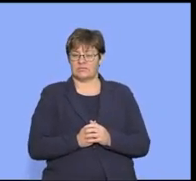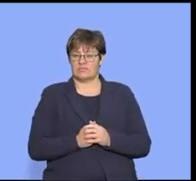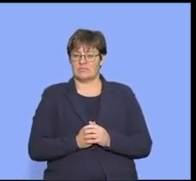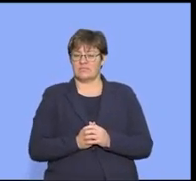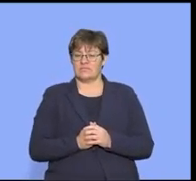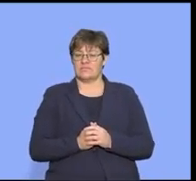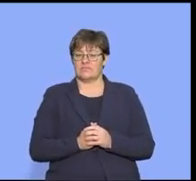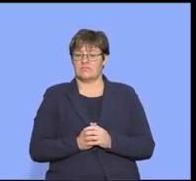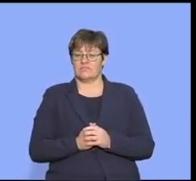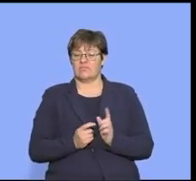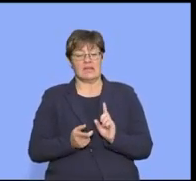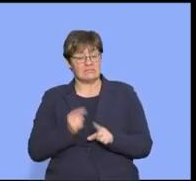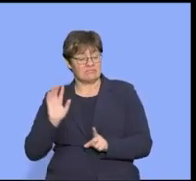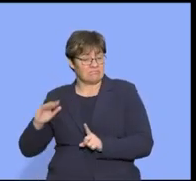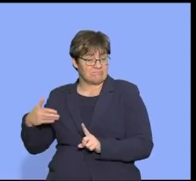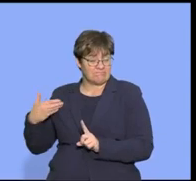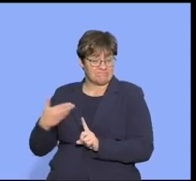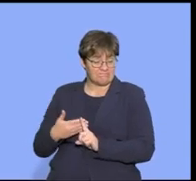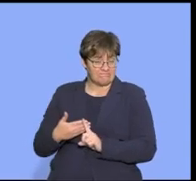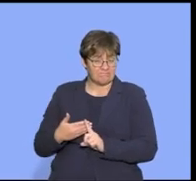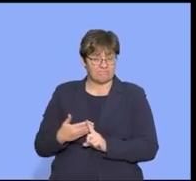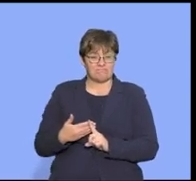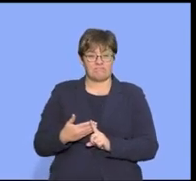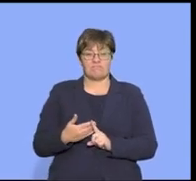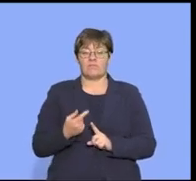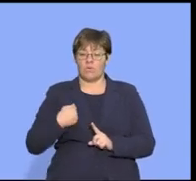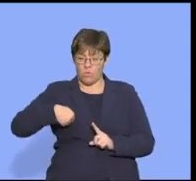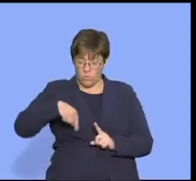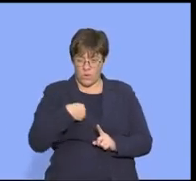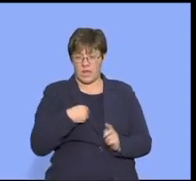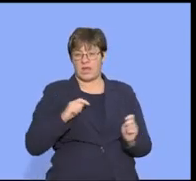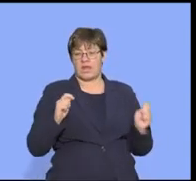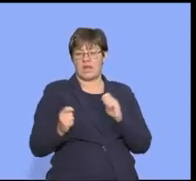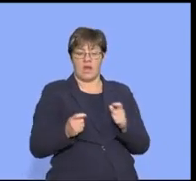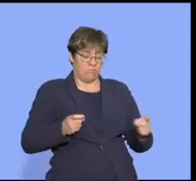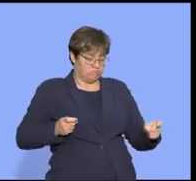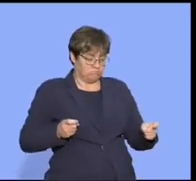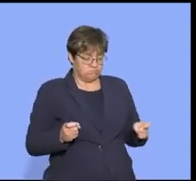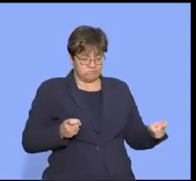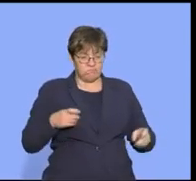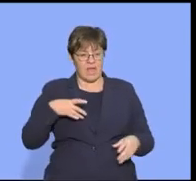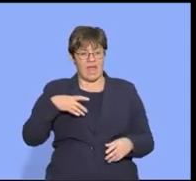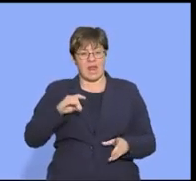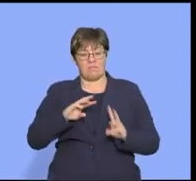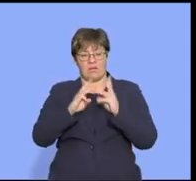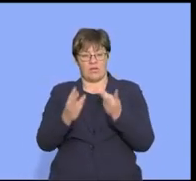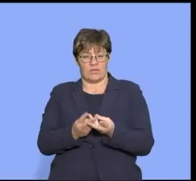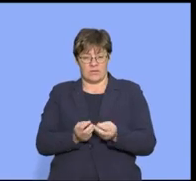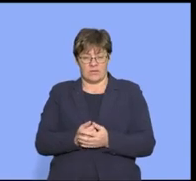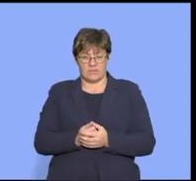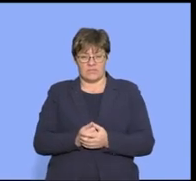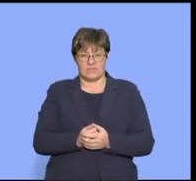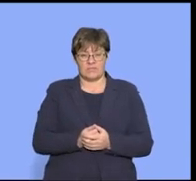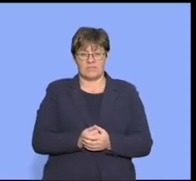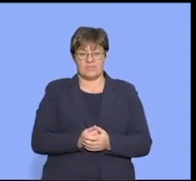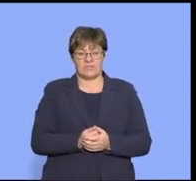And ever since then, we have become the dominant animal on Earth. And